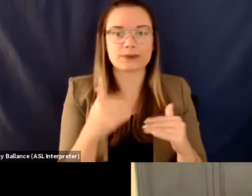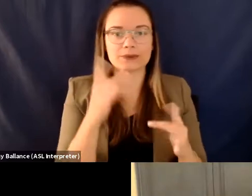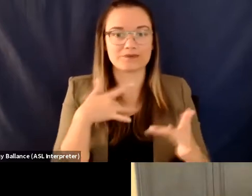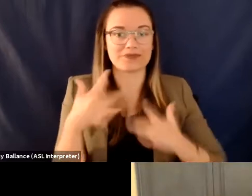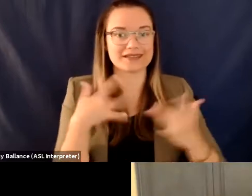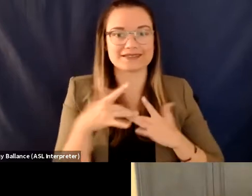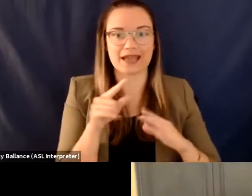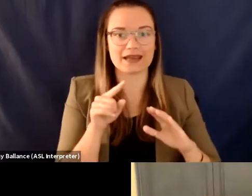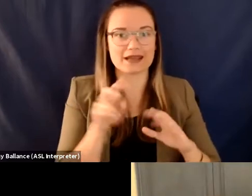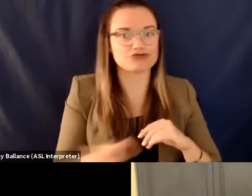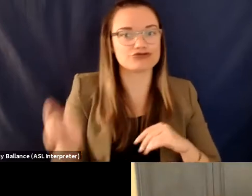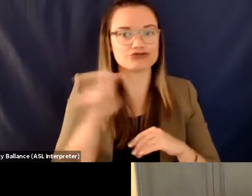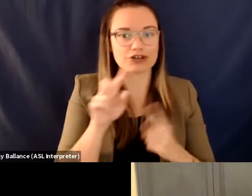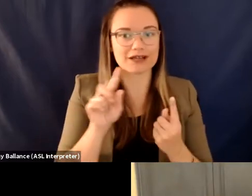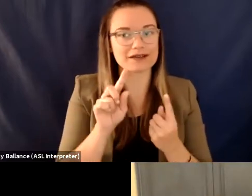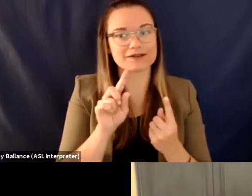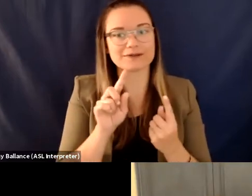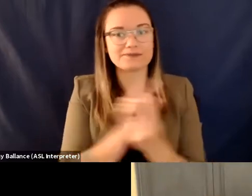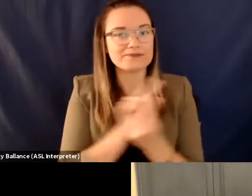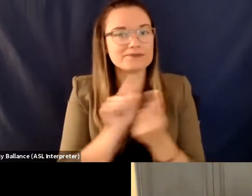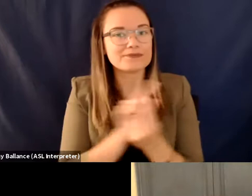journey of meeting with various